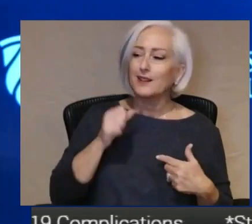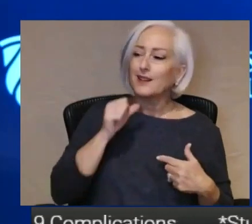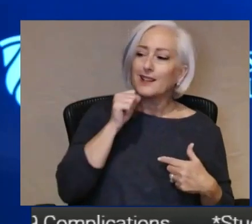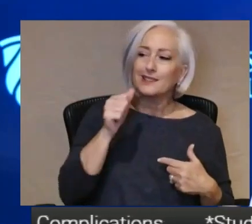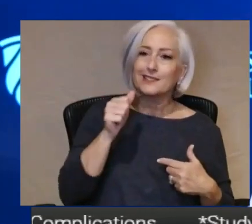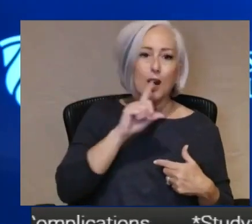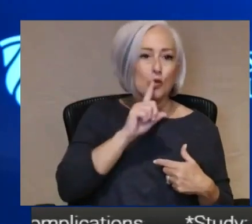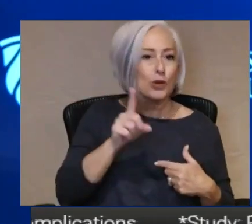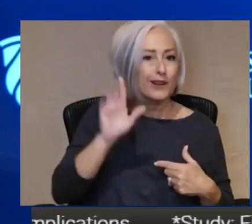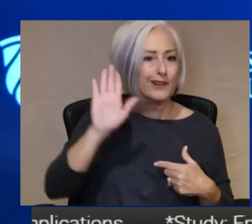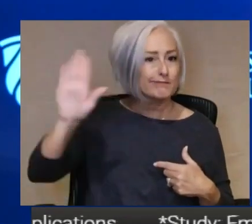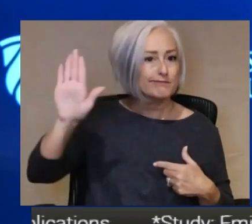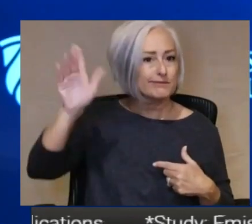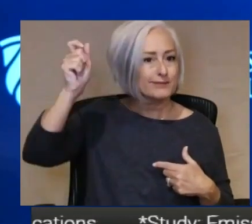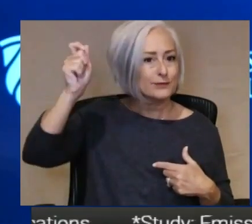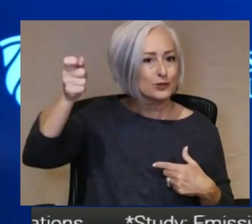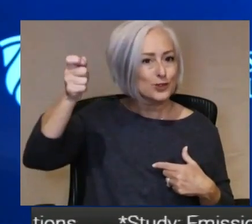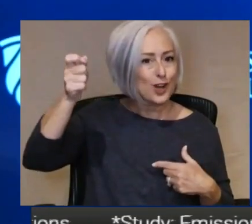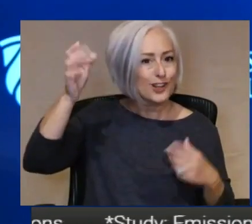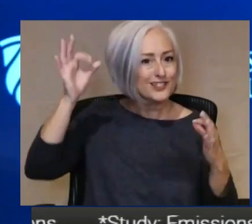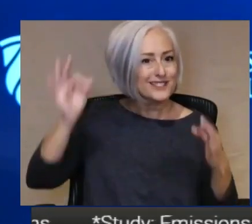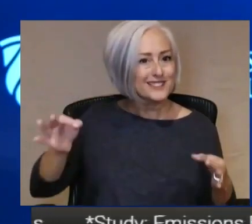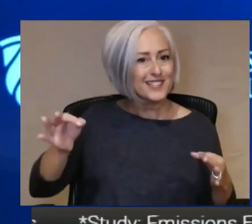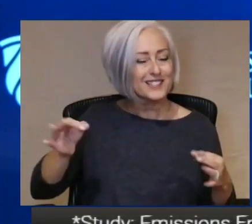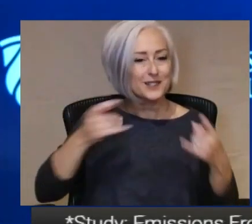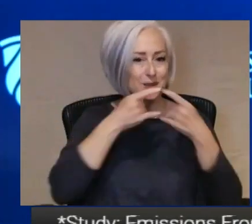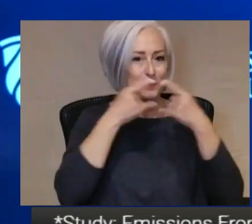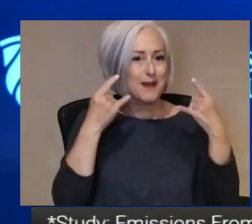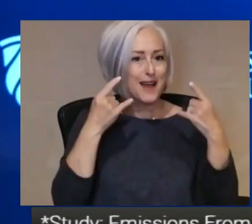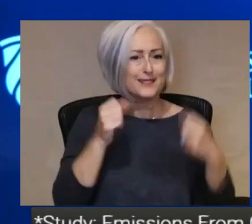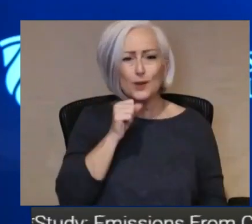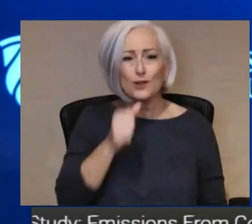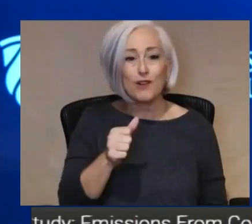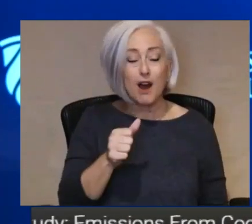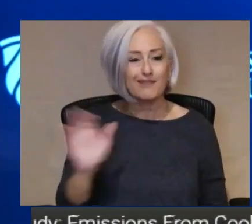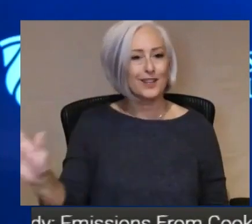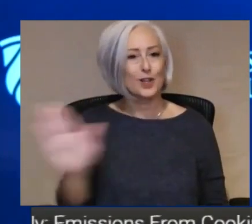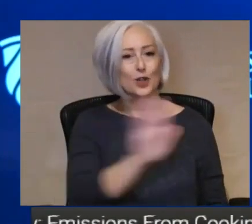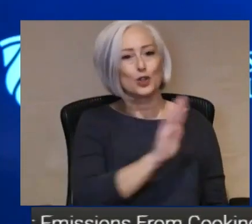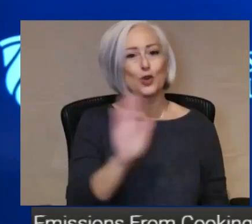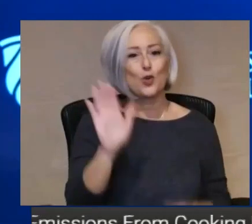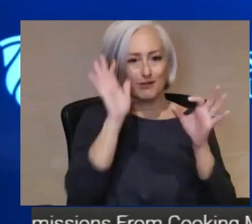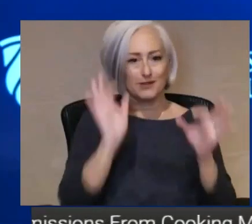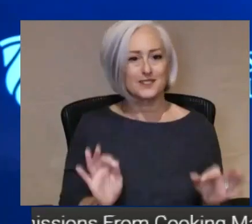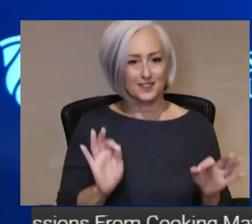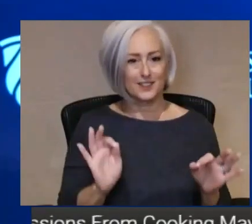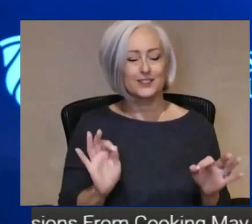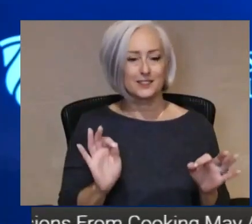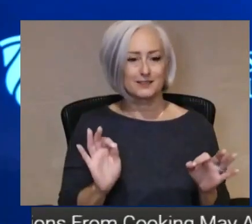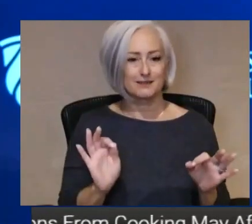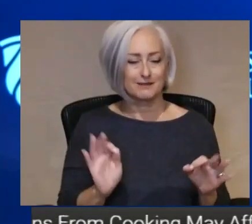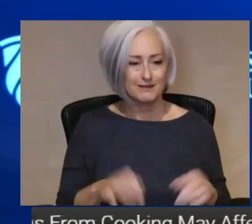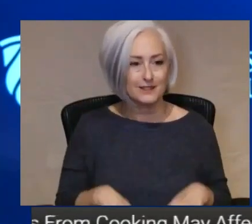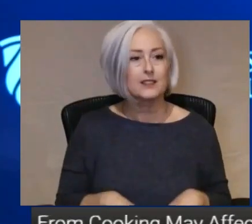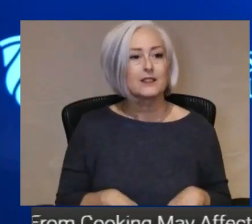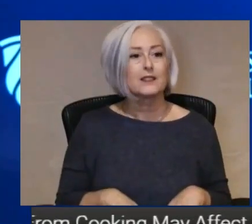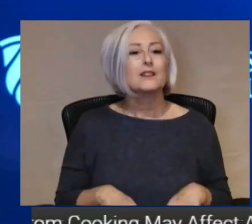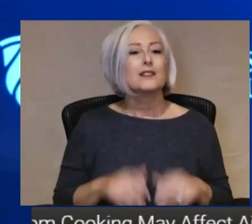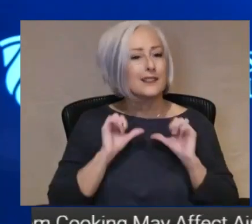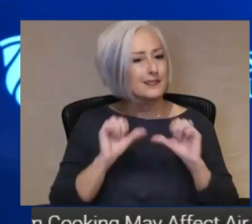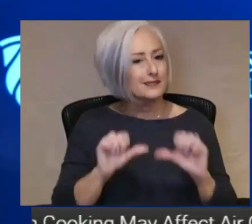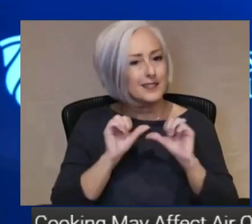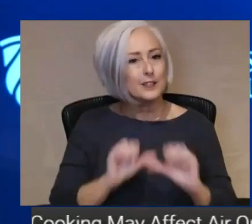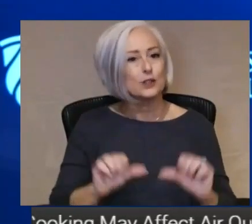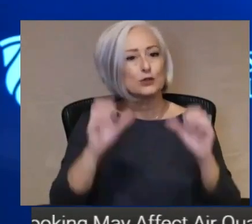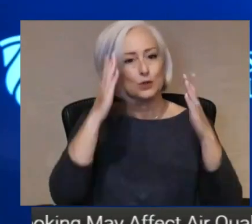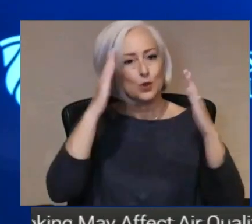when it's not time to mask. That's up to your personal choice. And what you can do is continue to hope with all of us. And just like Shirley,